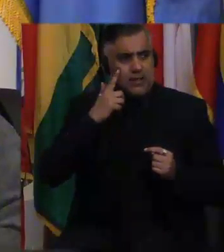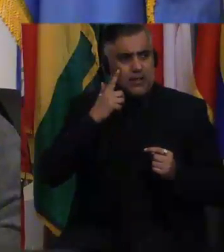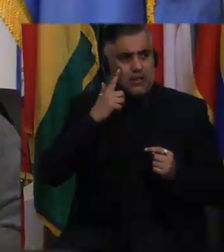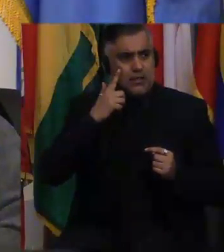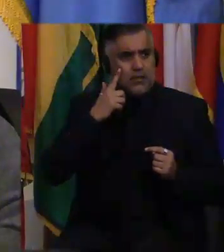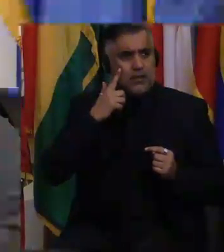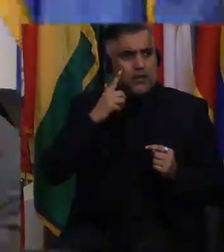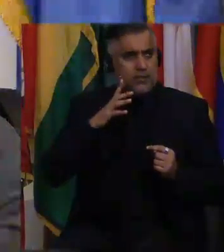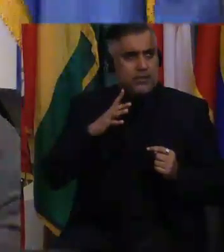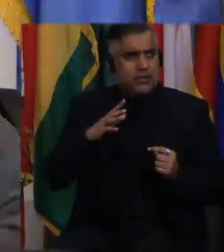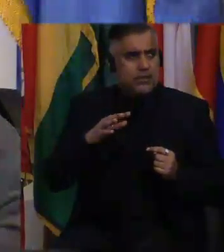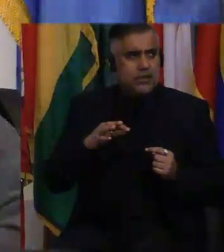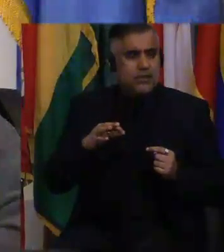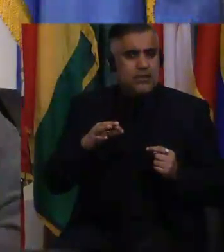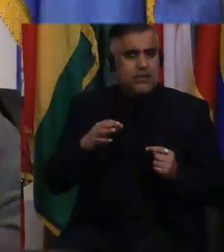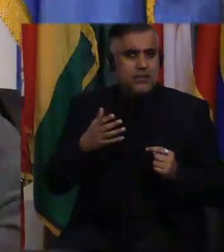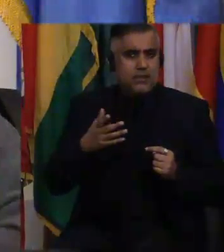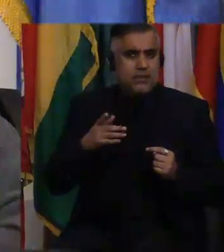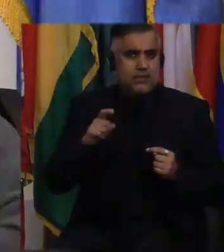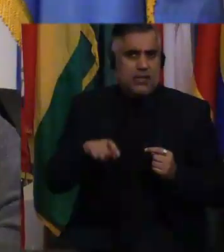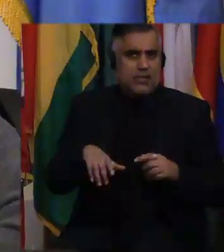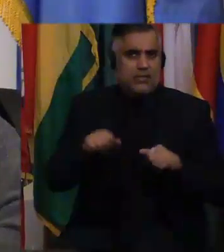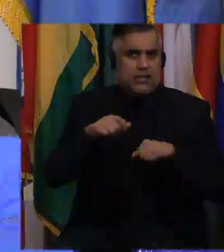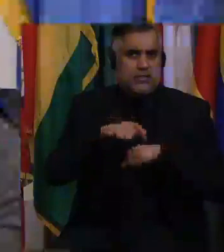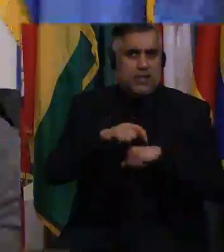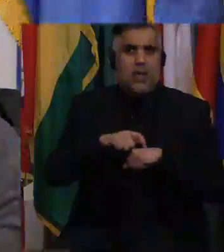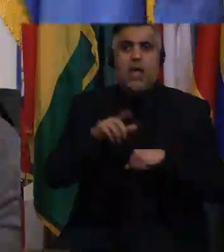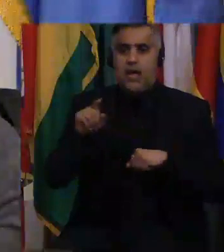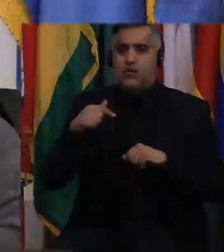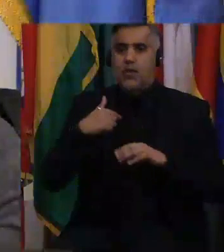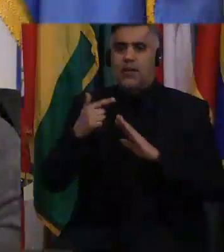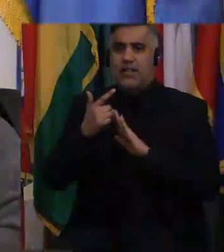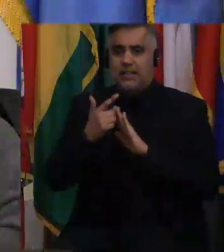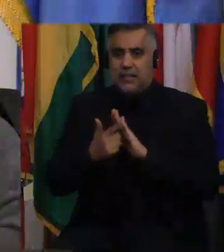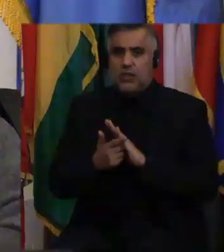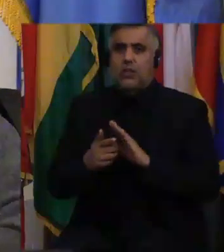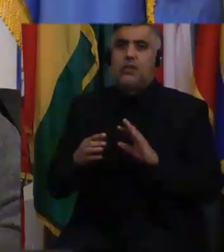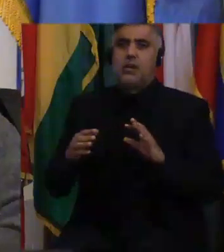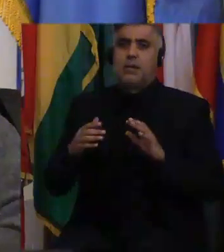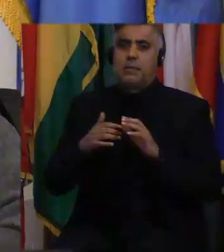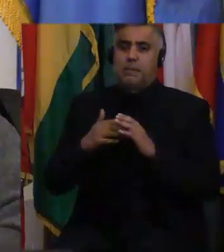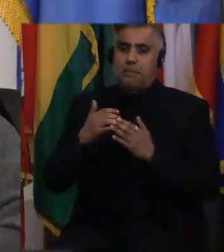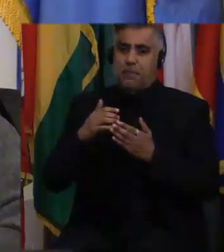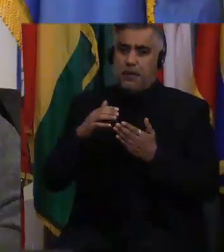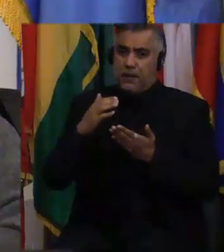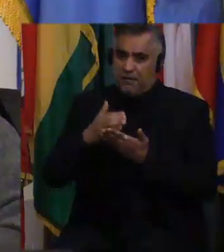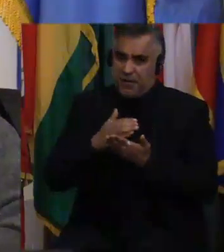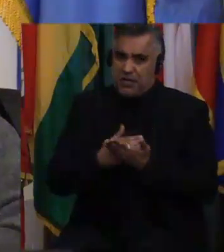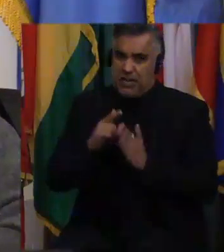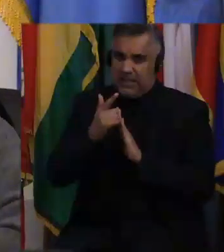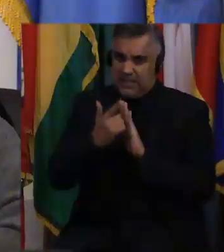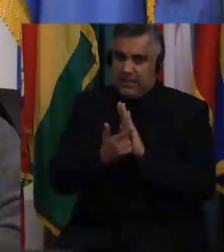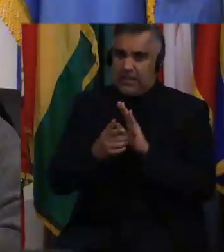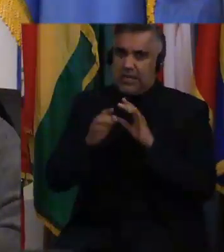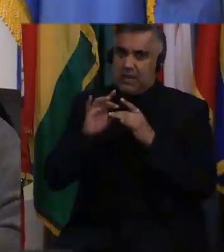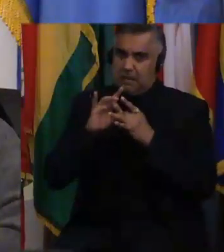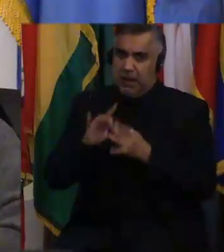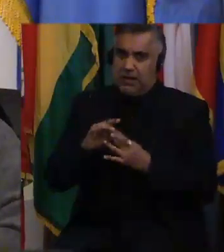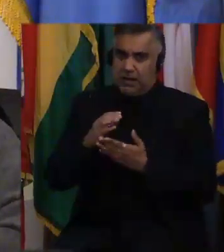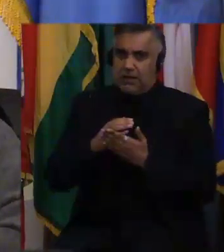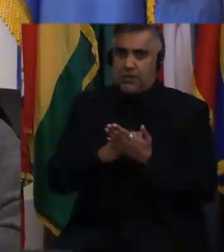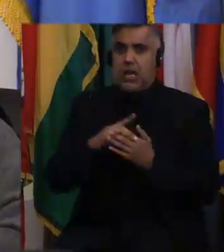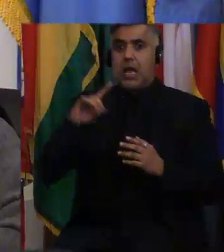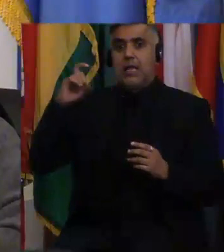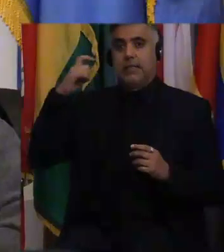the crux of the matter in many ways. And to have a legally binding convention that does this, and to have a state